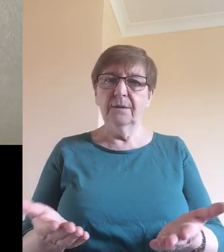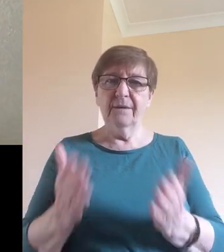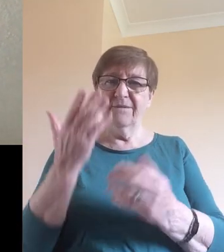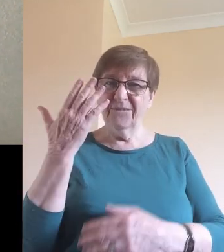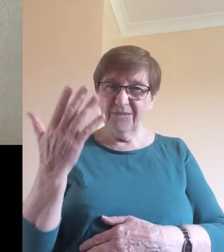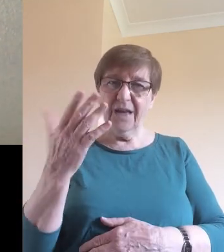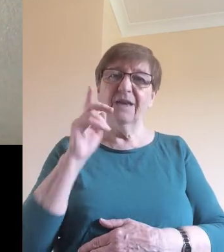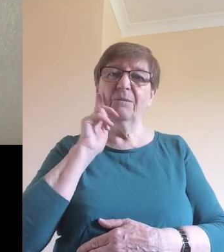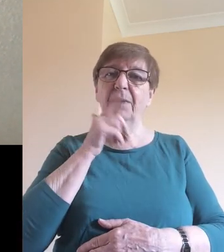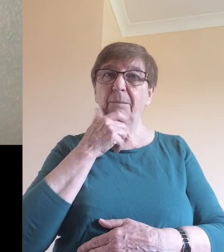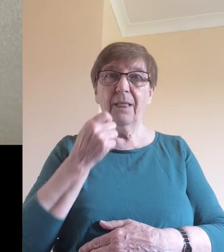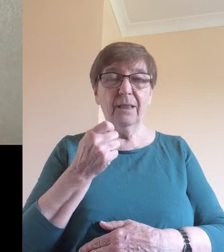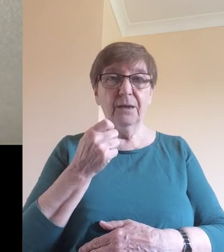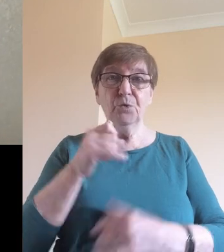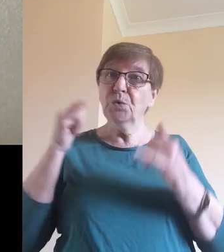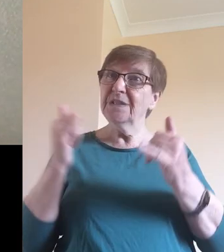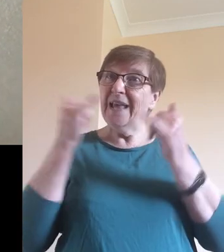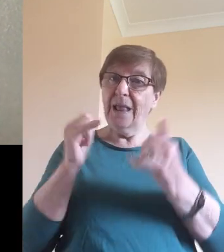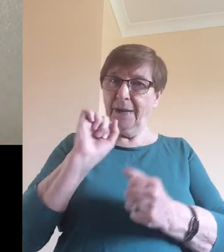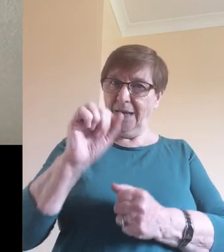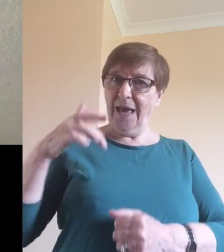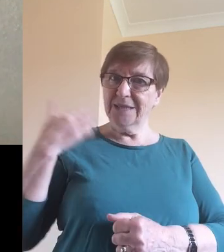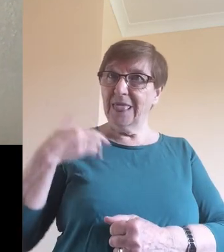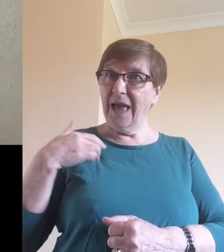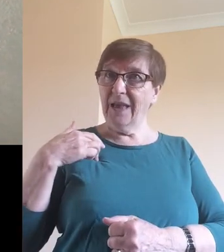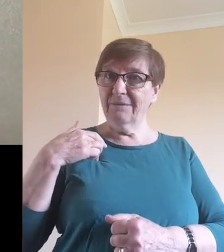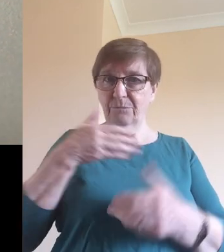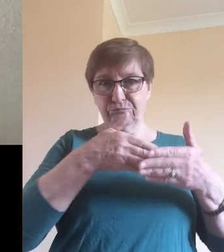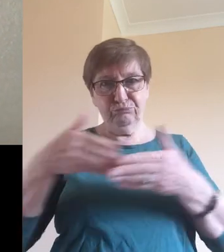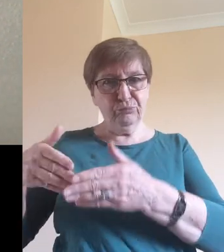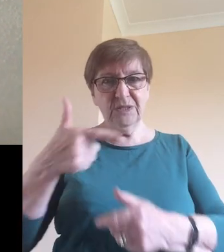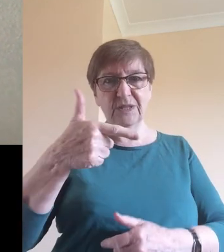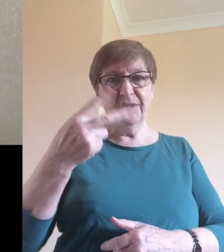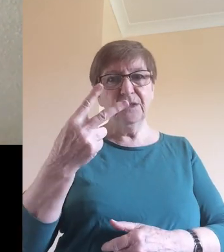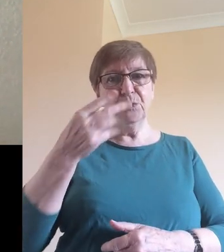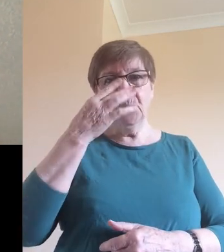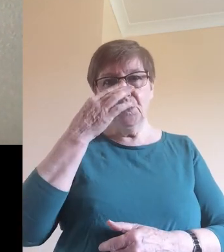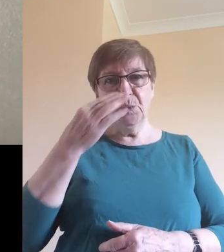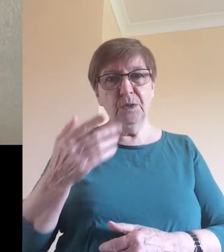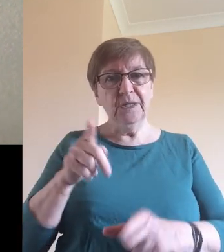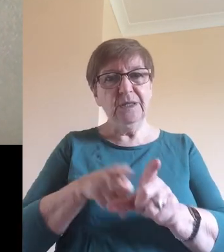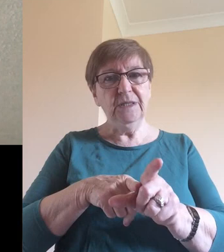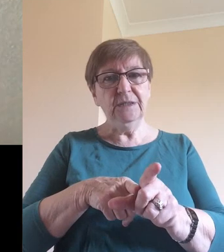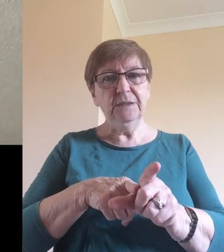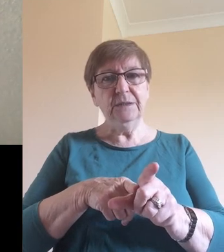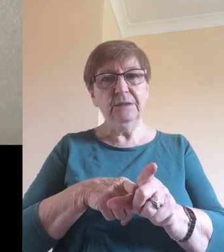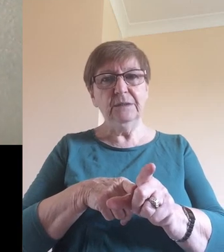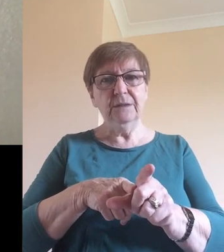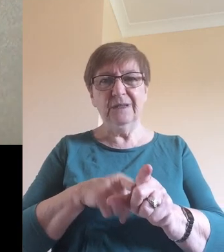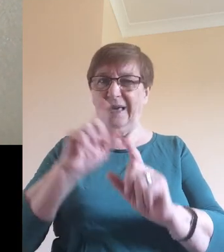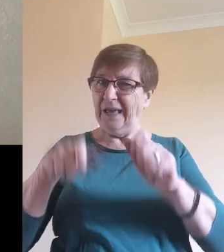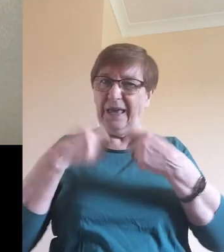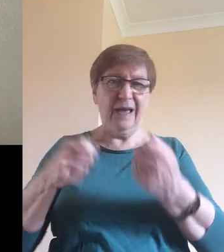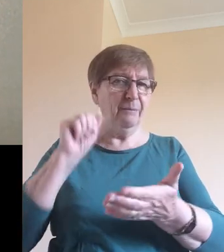5 people to celebrate a life of 72 years. That can't be right.